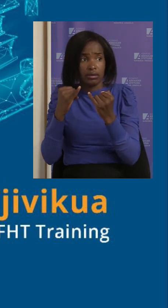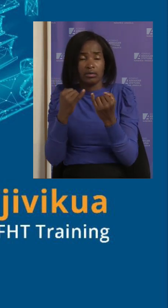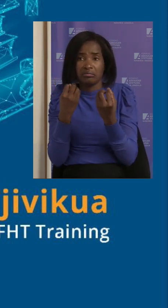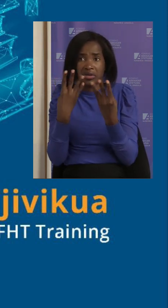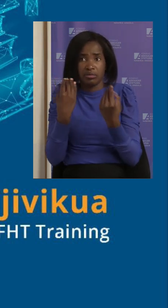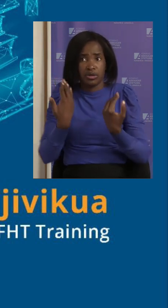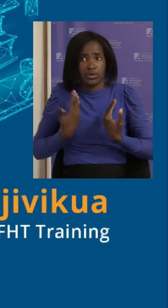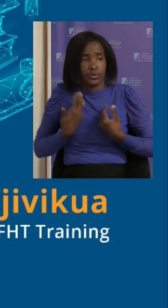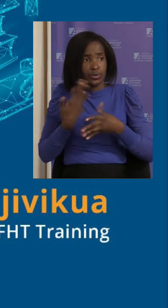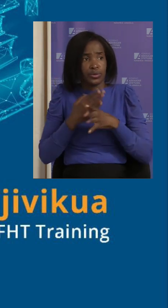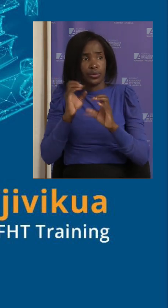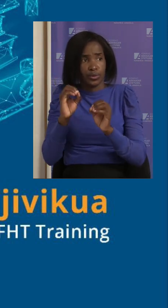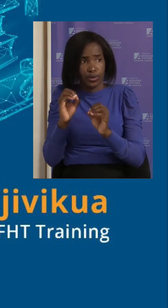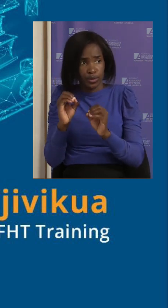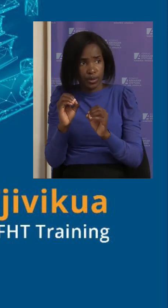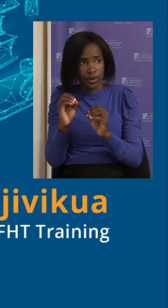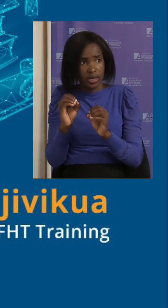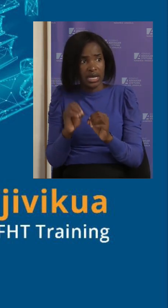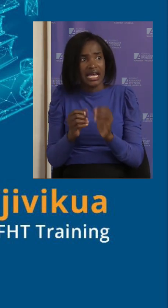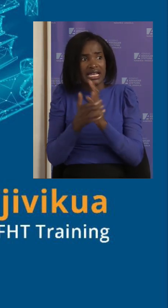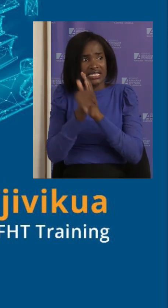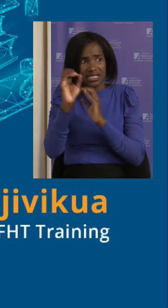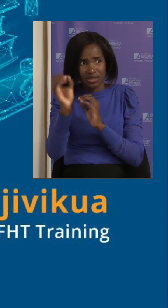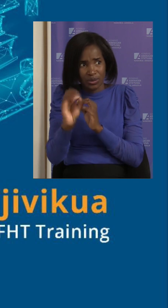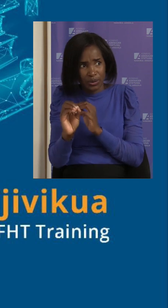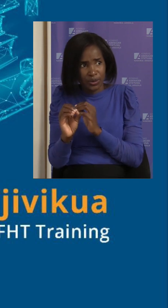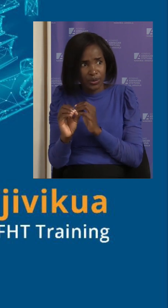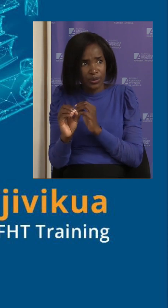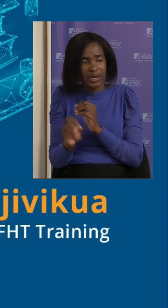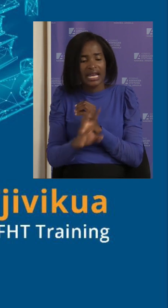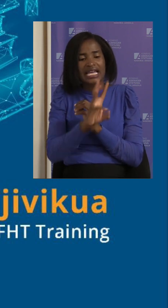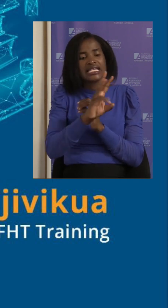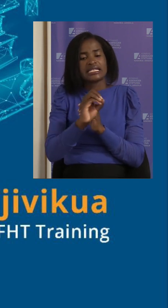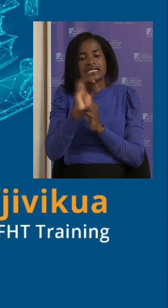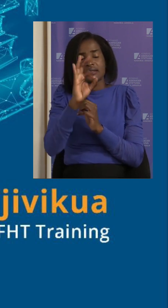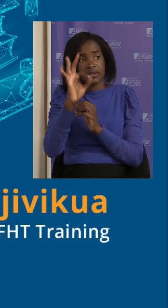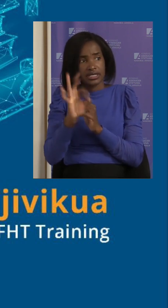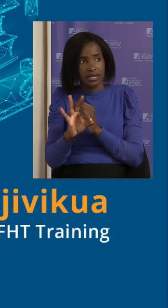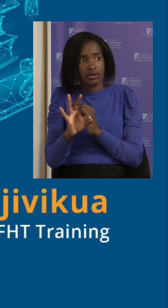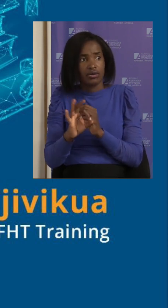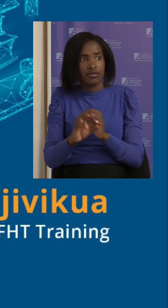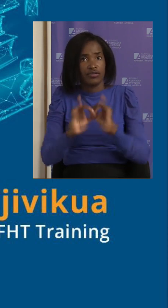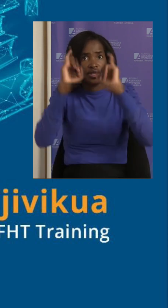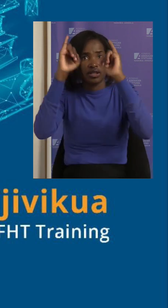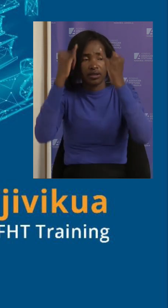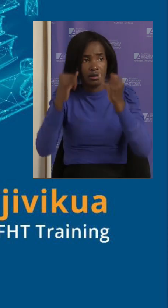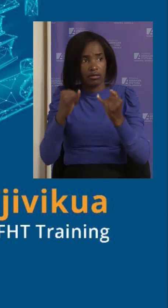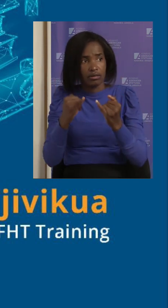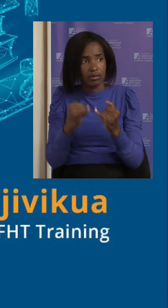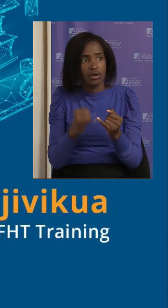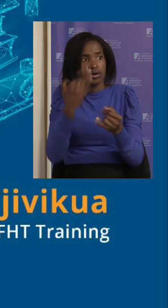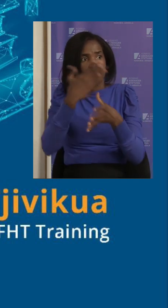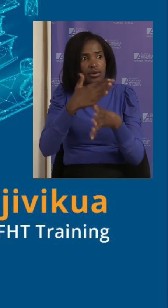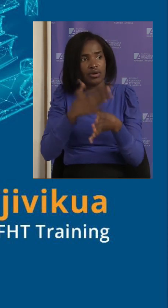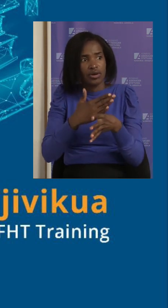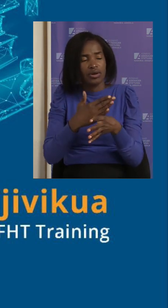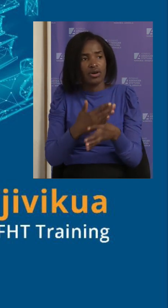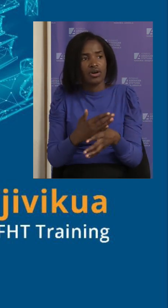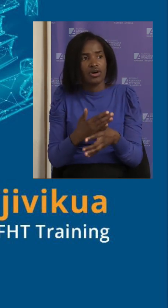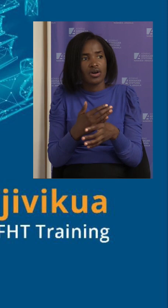unemployed youth and unskilled, and 60% of the urban employment is estimated to be